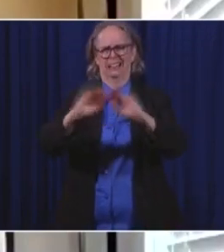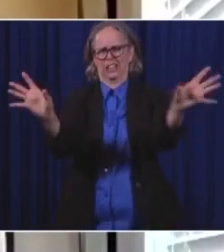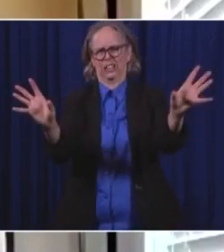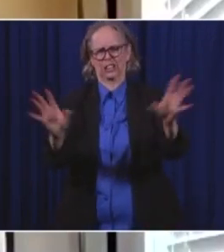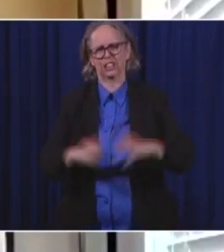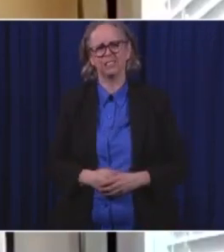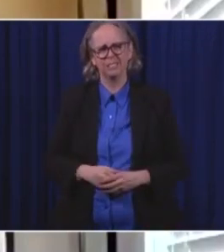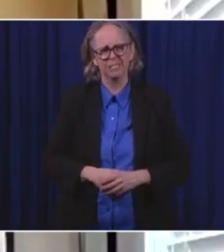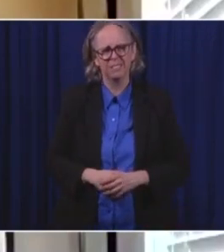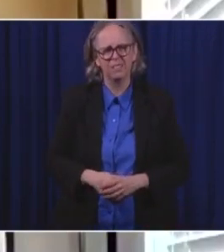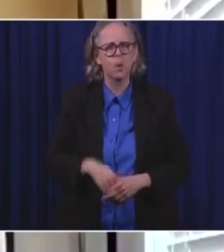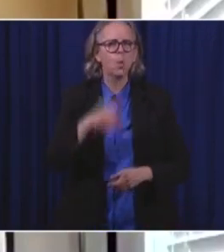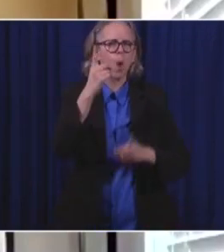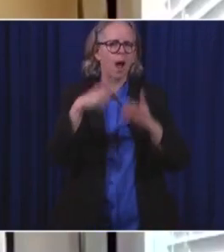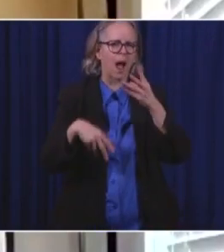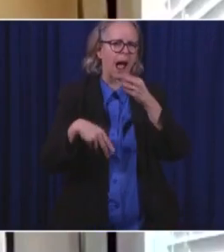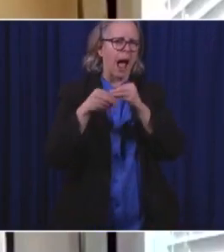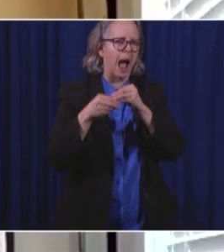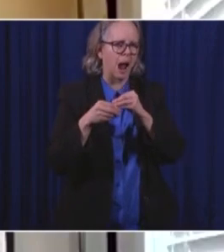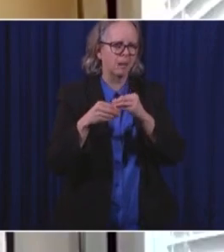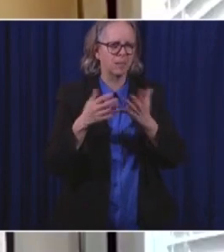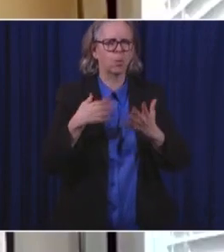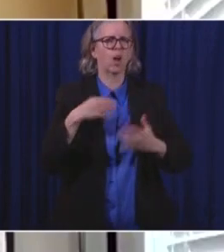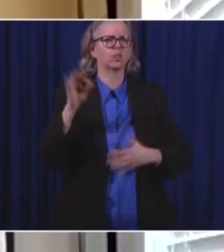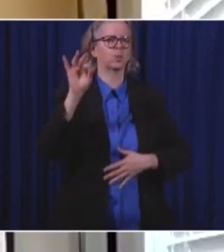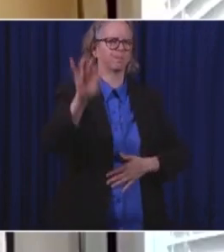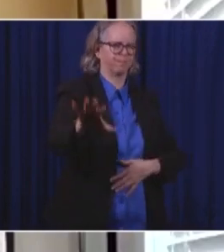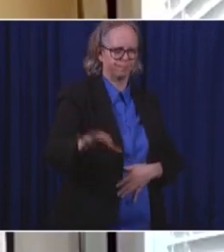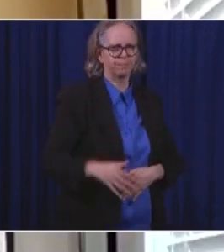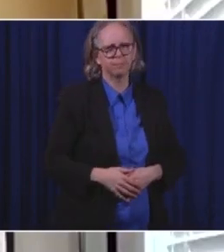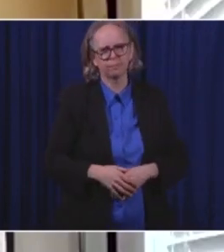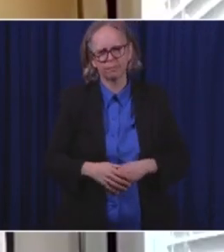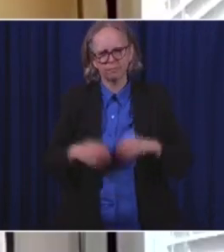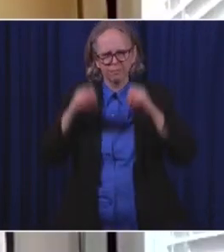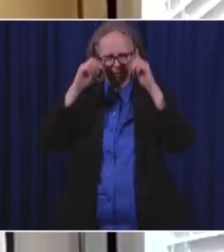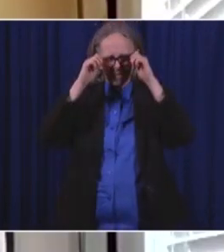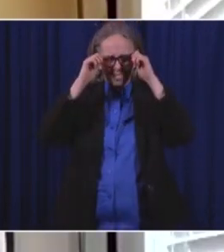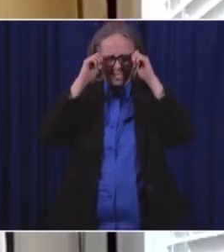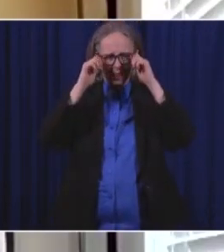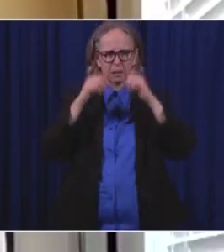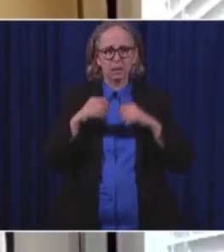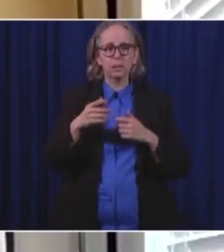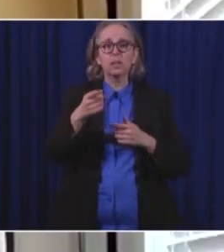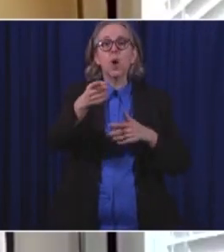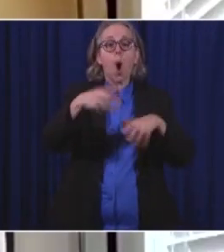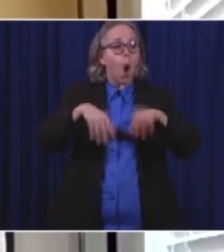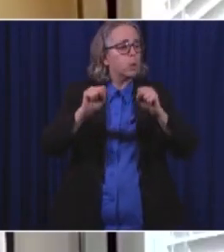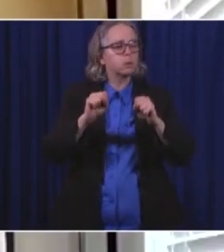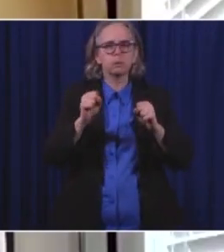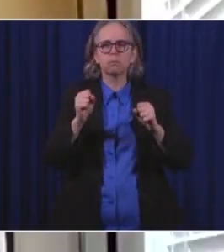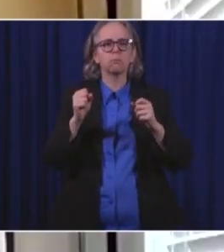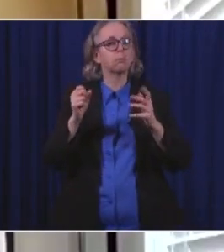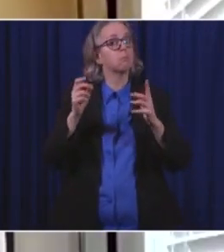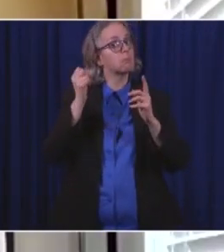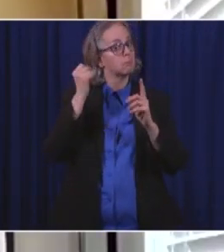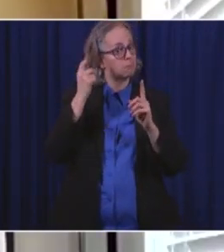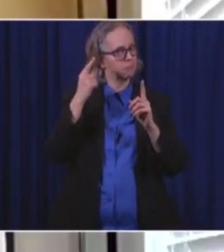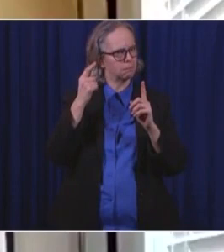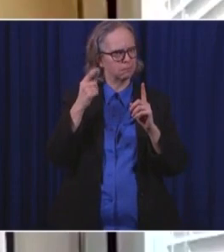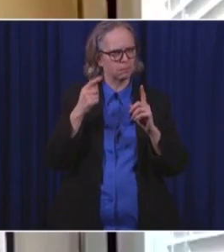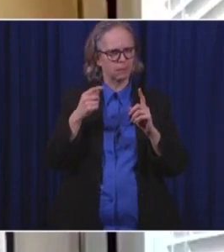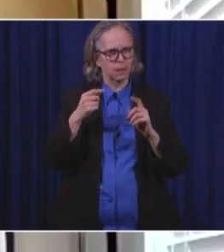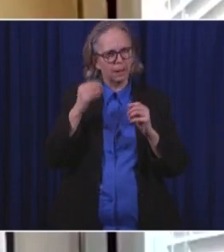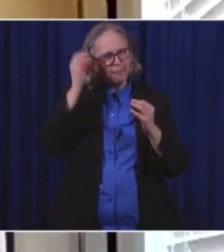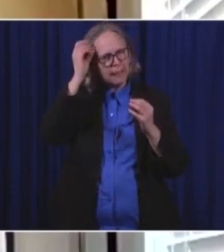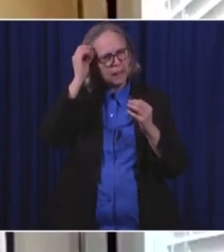I'd ask people to consider is, look, in whatever space you're in, think about how many people you've got in